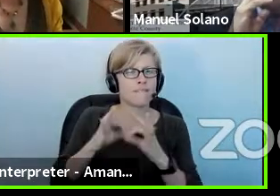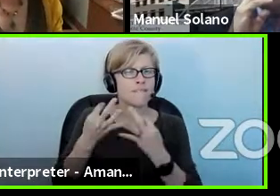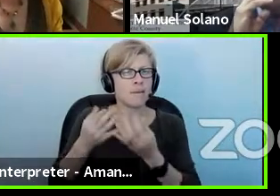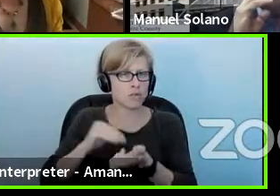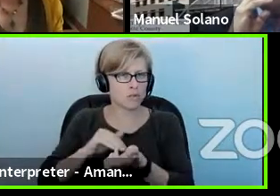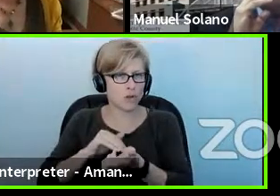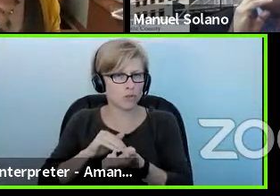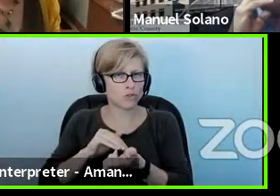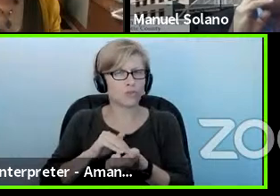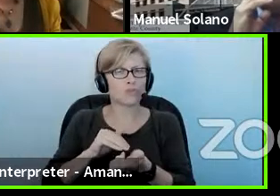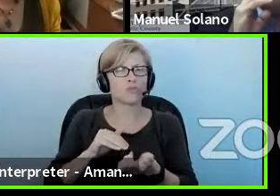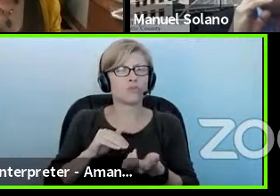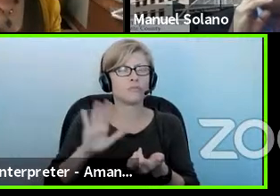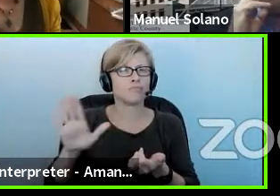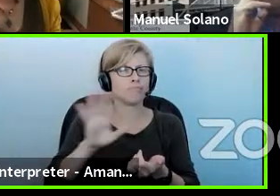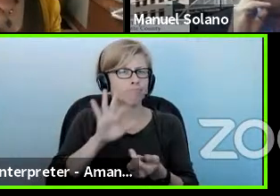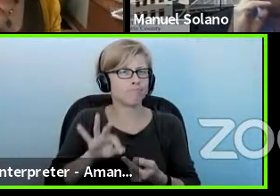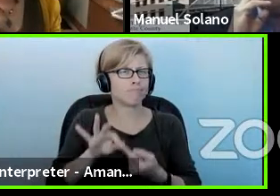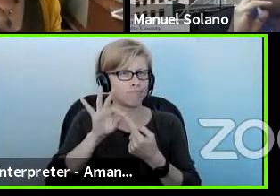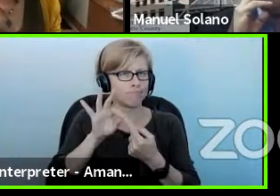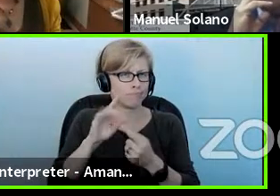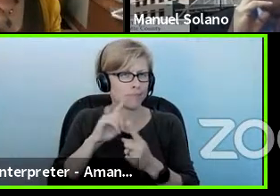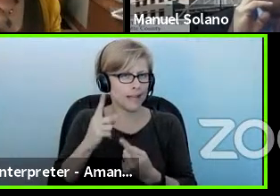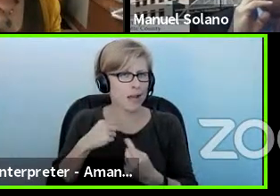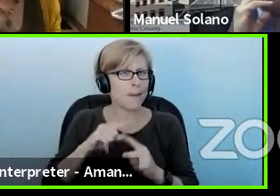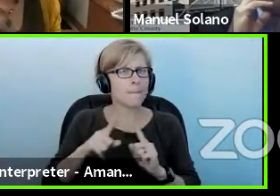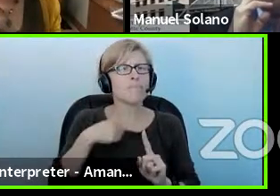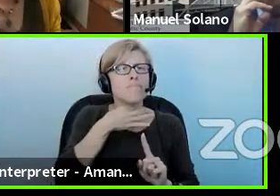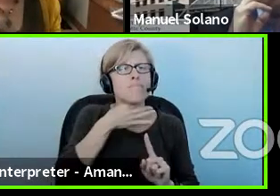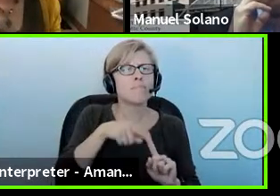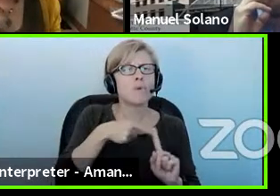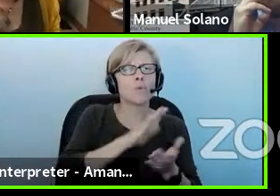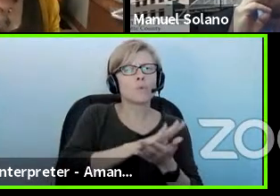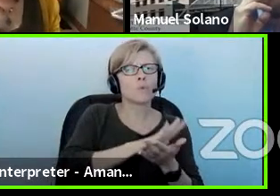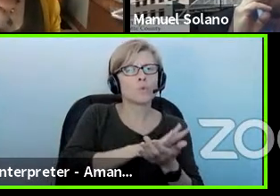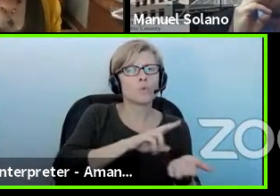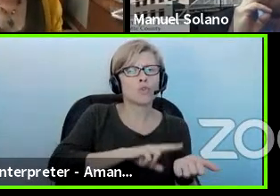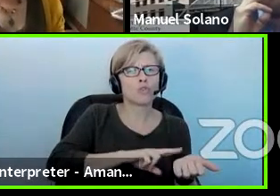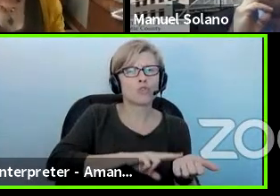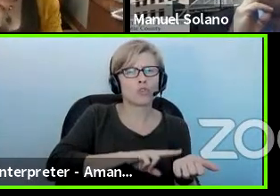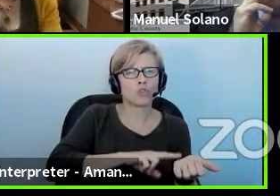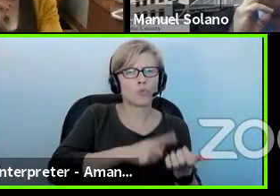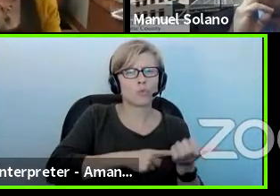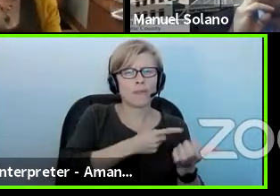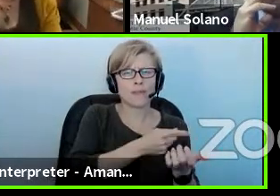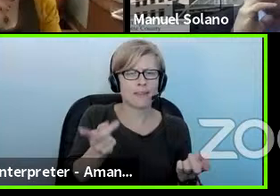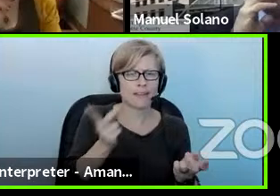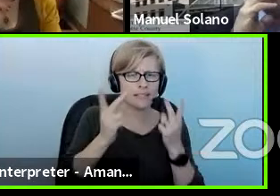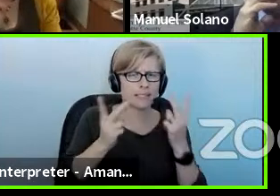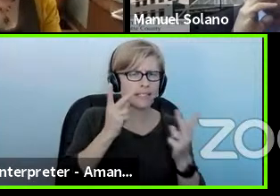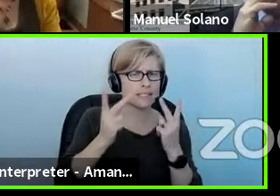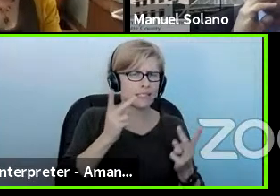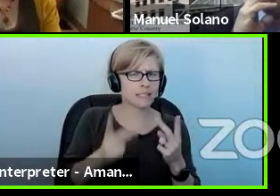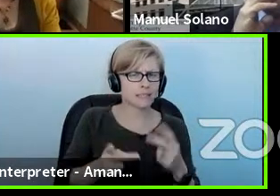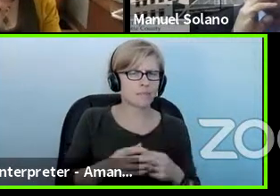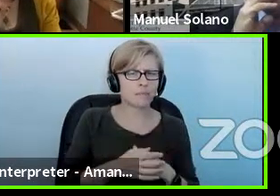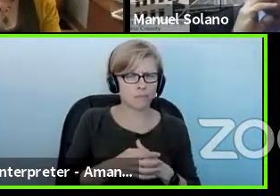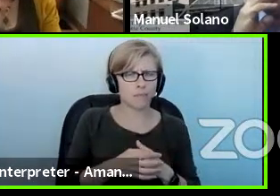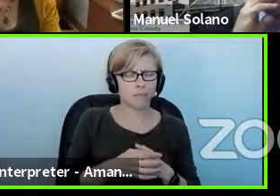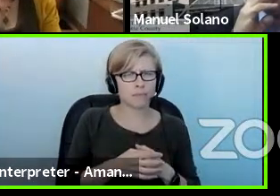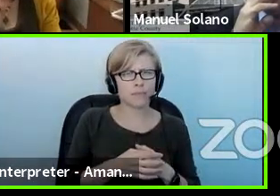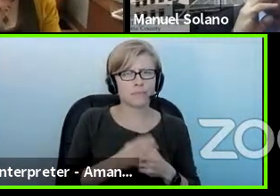but I'm really curious about what the school nurses are seeing is a